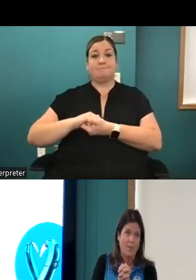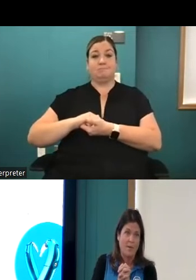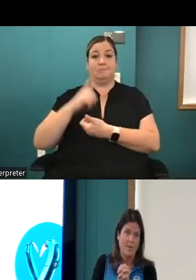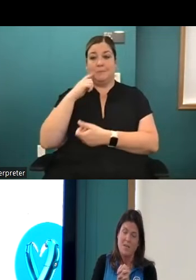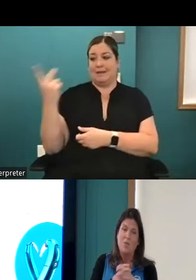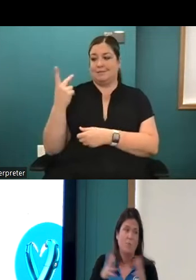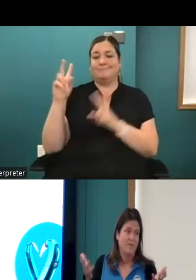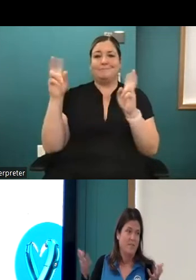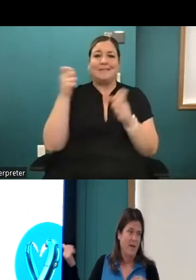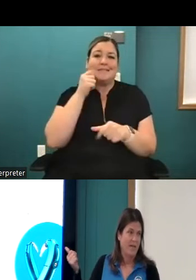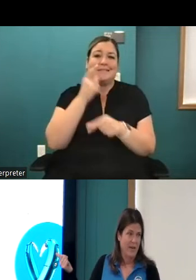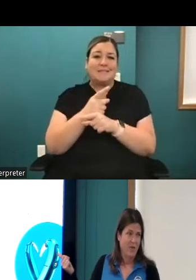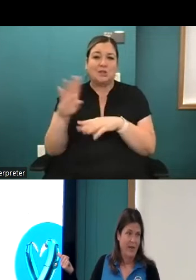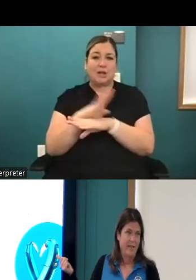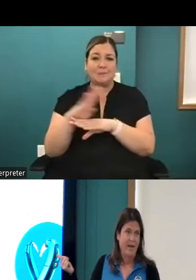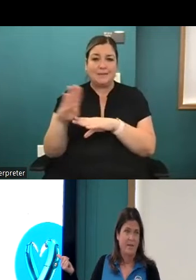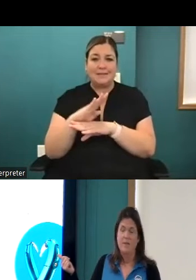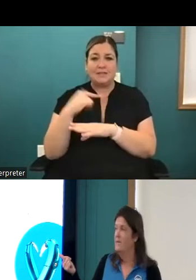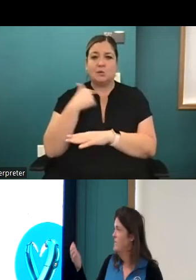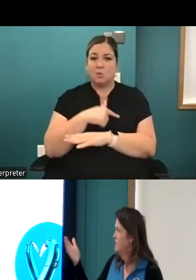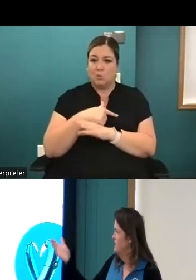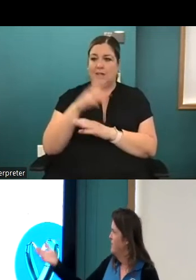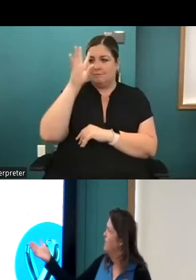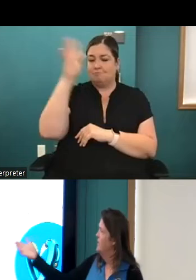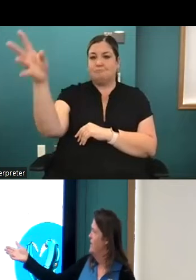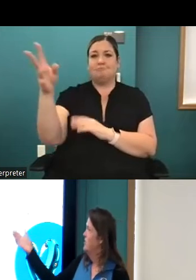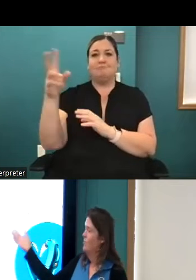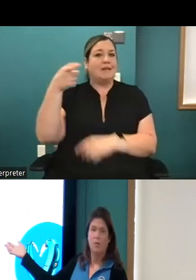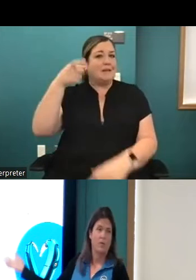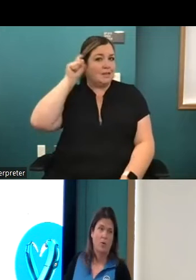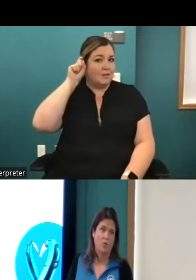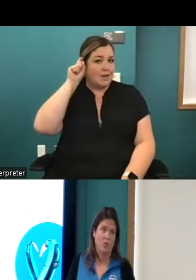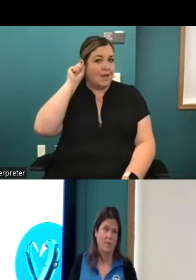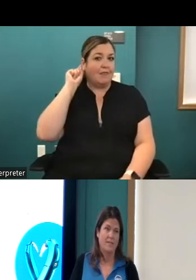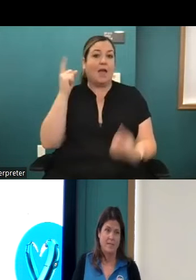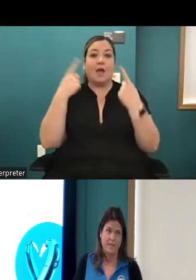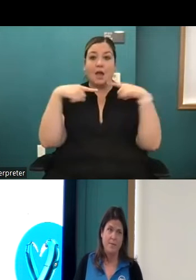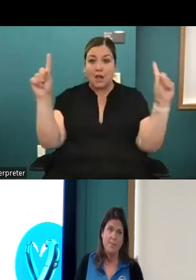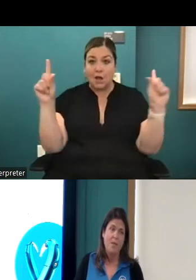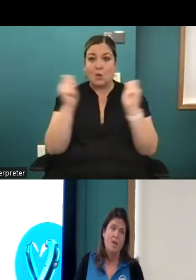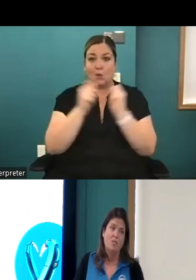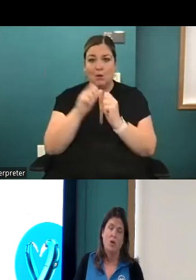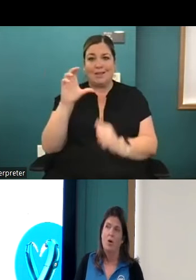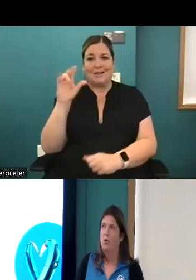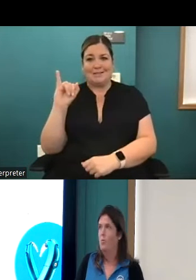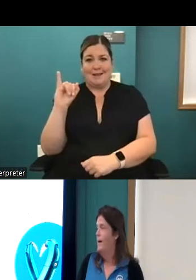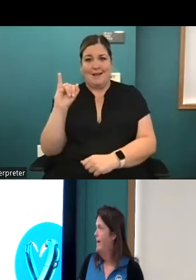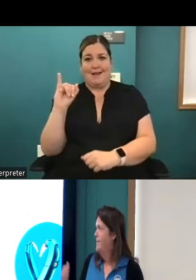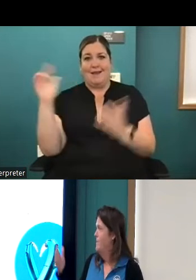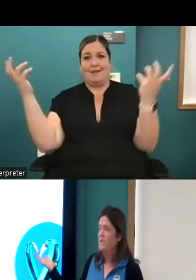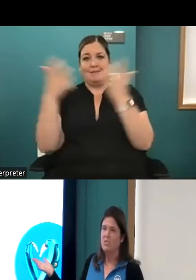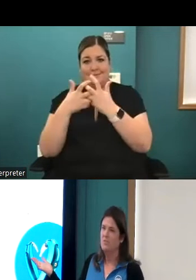sister companies, we've designed a hearing aid that is specifically meant to work with our cochlear implant system.